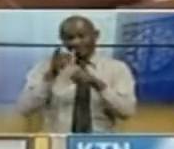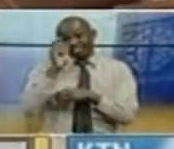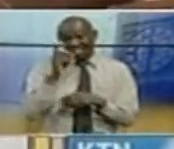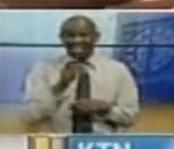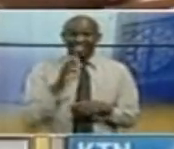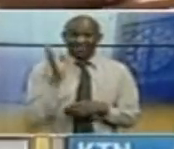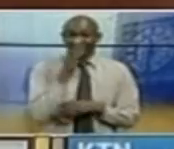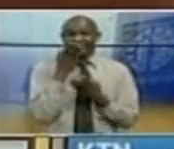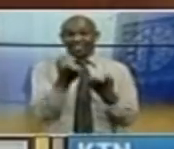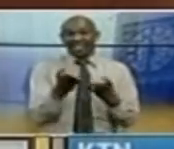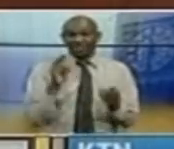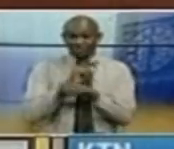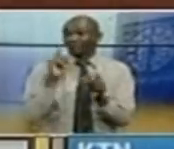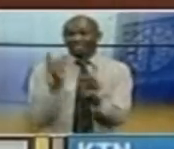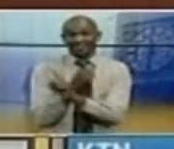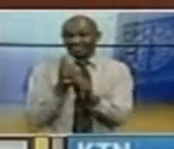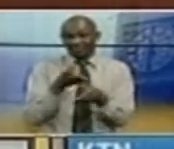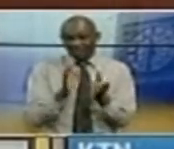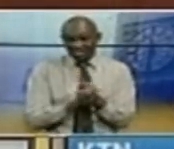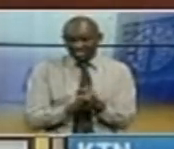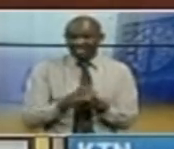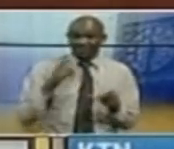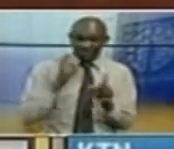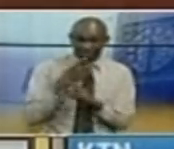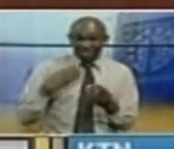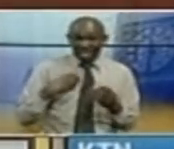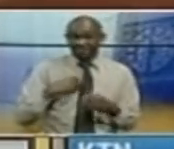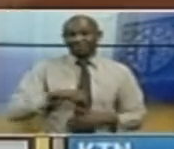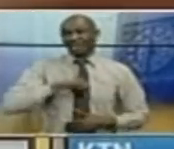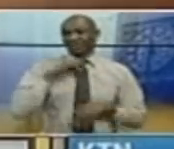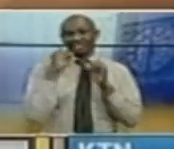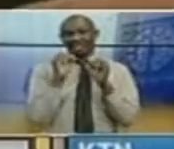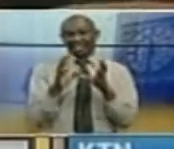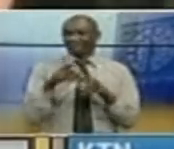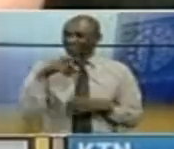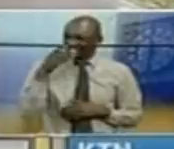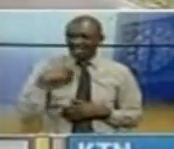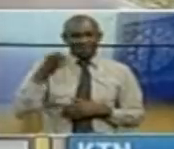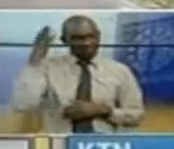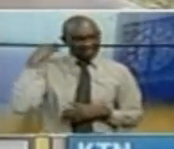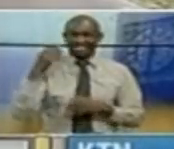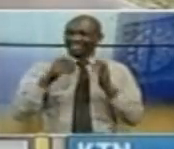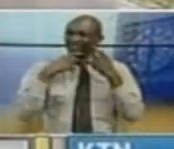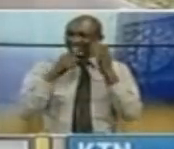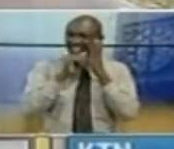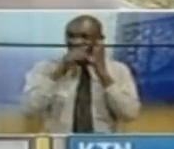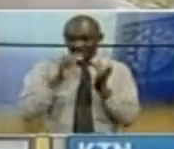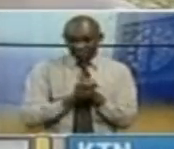rusty, used for other purposes, pride being the last of it, a glorious past. Then in